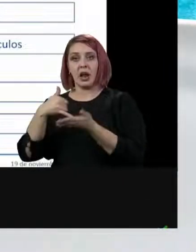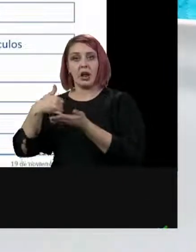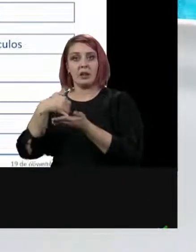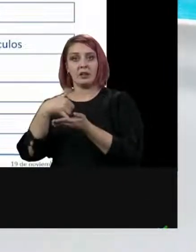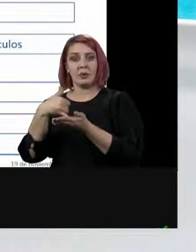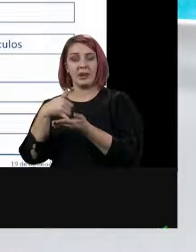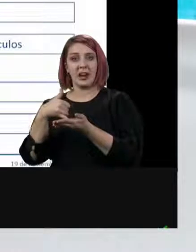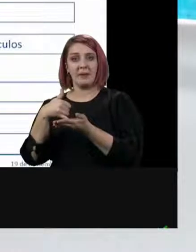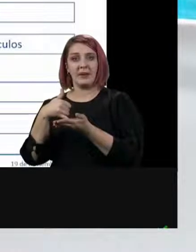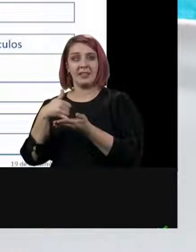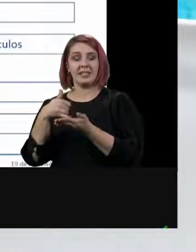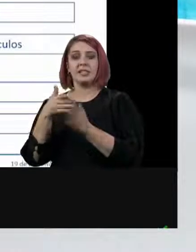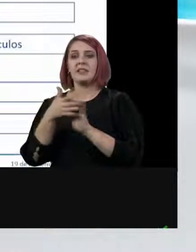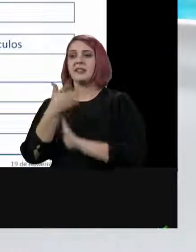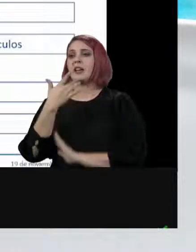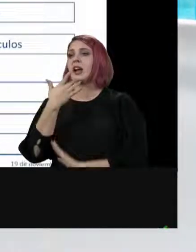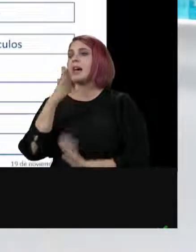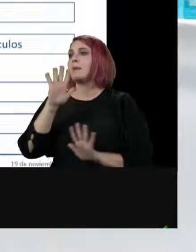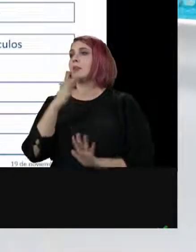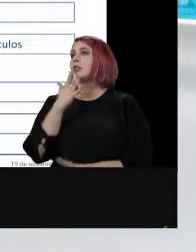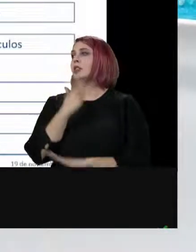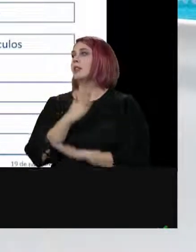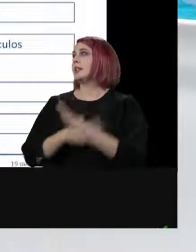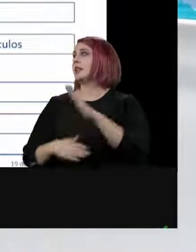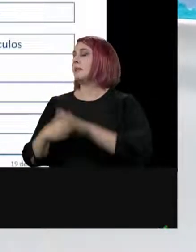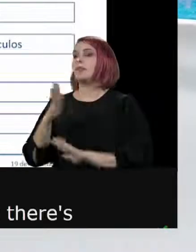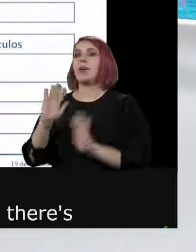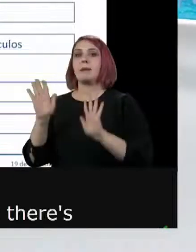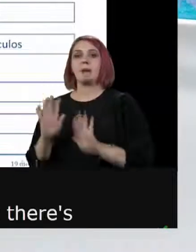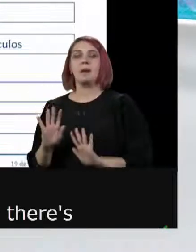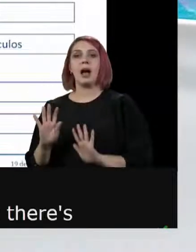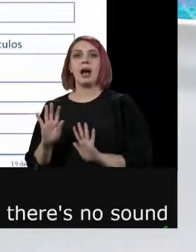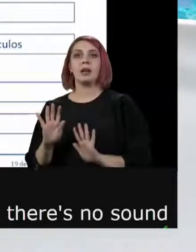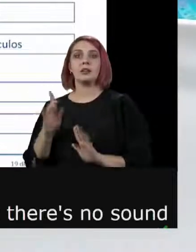the fact that there's no sound makes that those